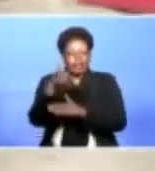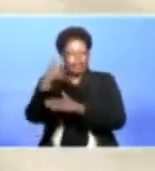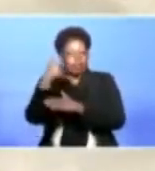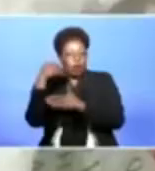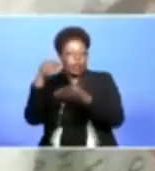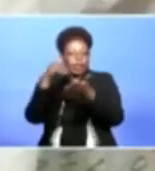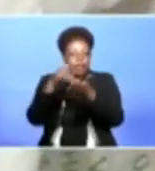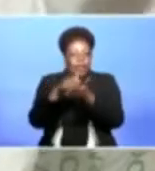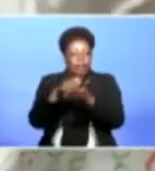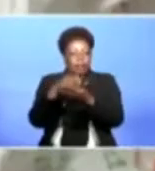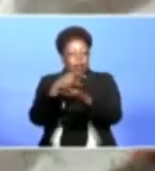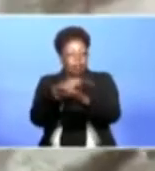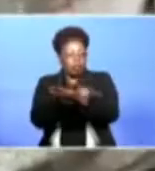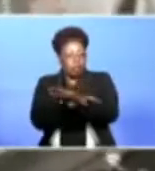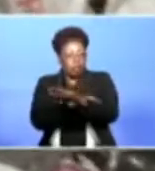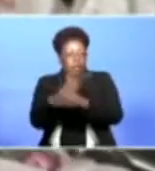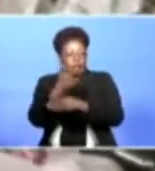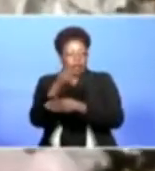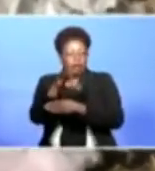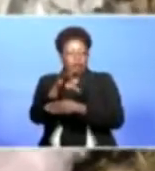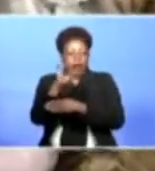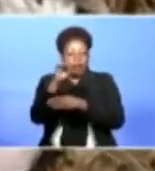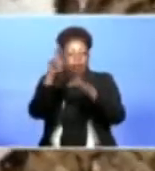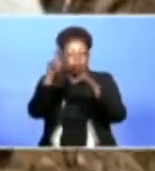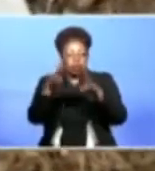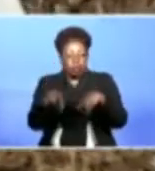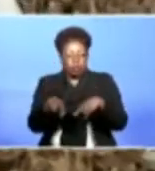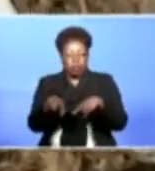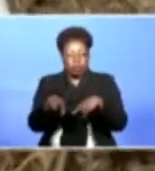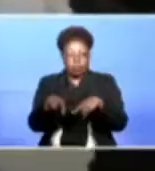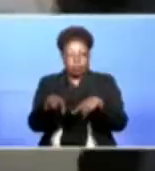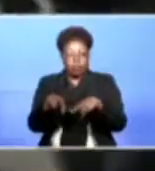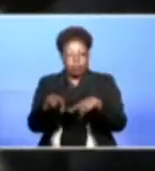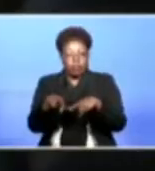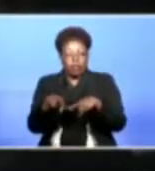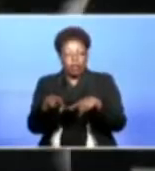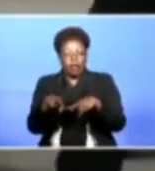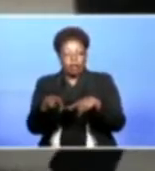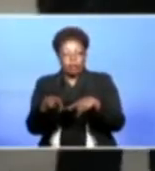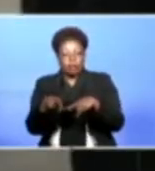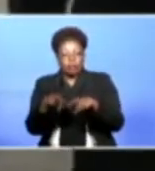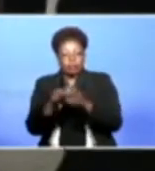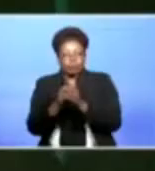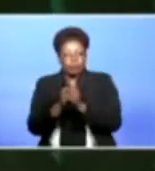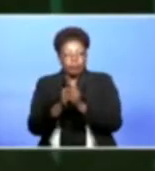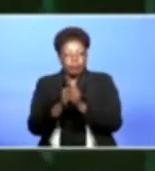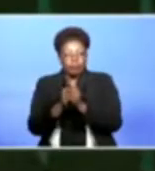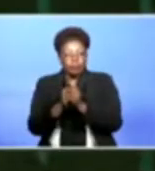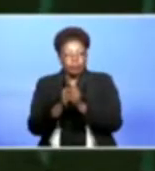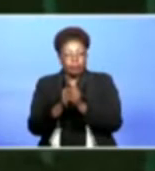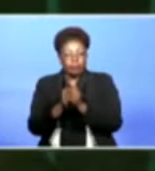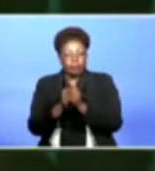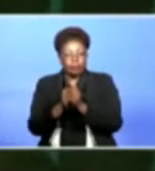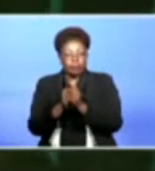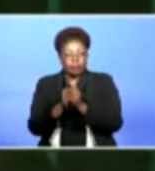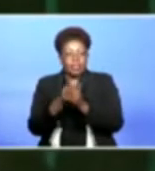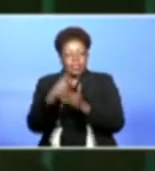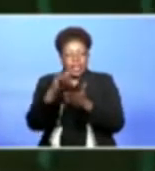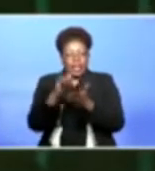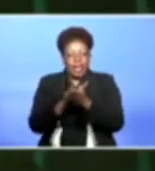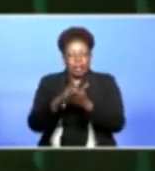want addressed. Terrence says this includes concerns over court hearing adjournments and what they believe is unreasonable time spent